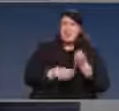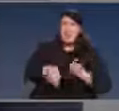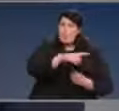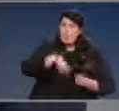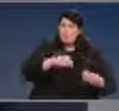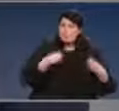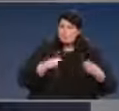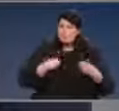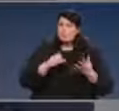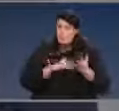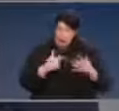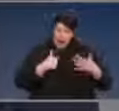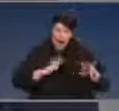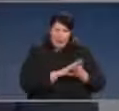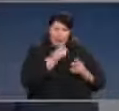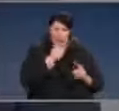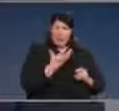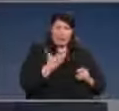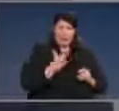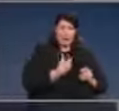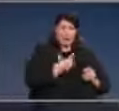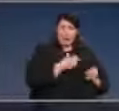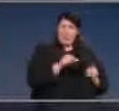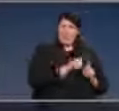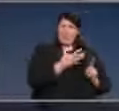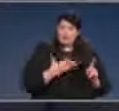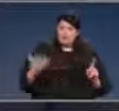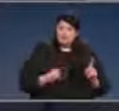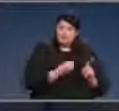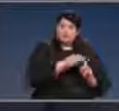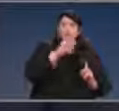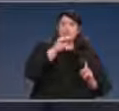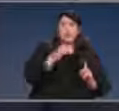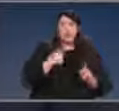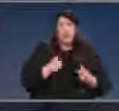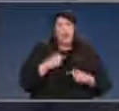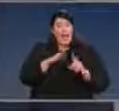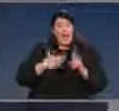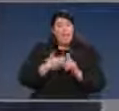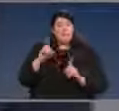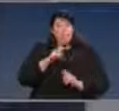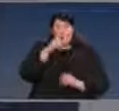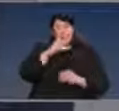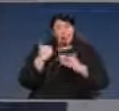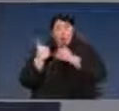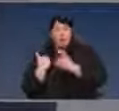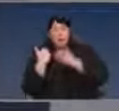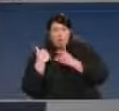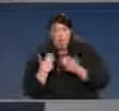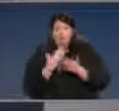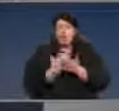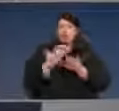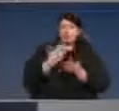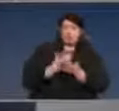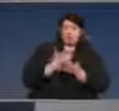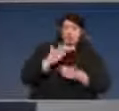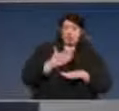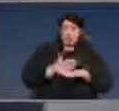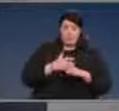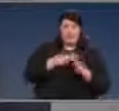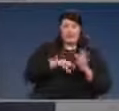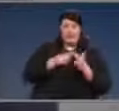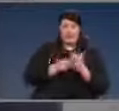do. We want businesses to be able to graduate out of JobKeeper. That's the point, not for them to remain permanently dependent on